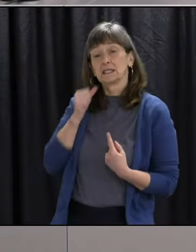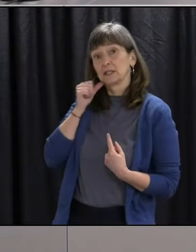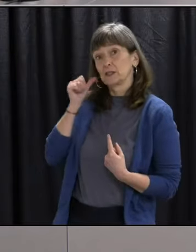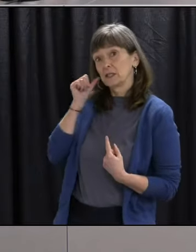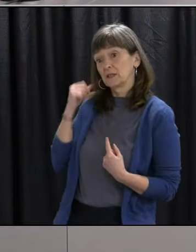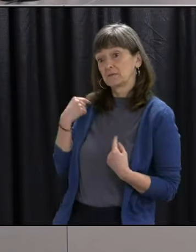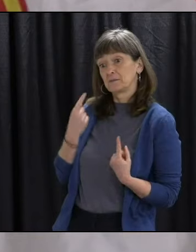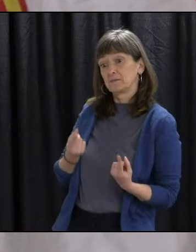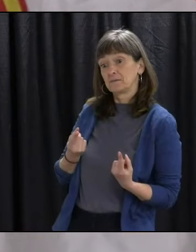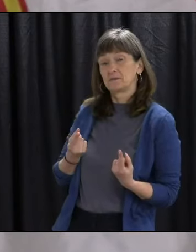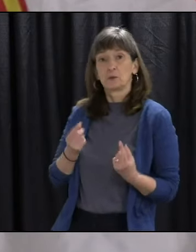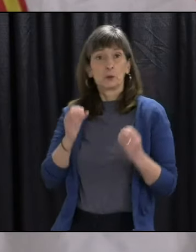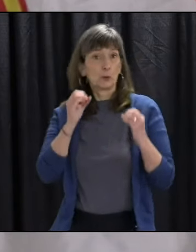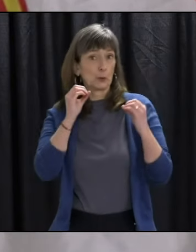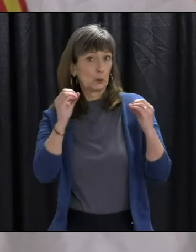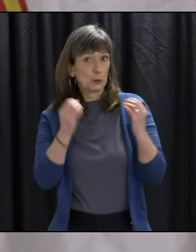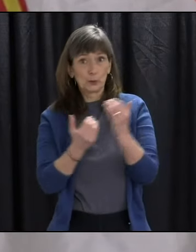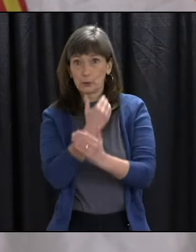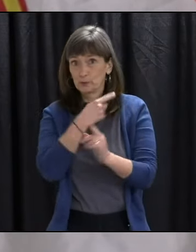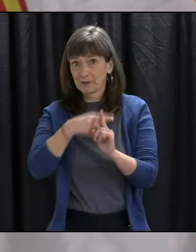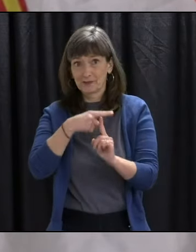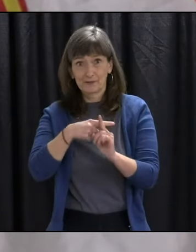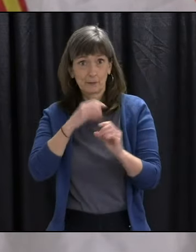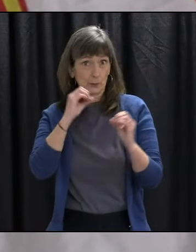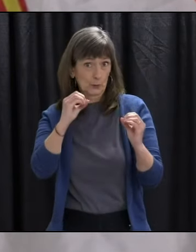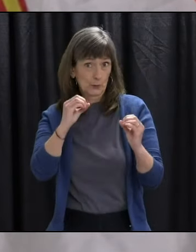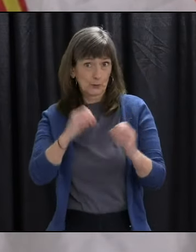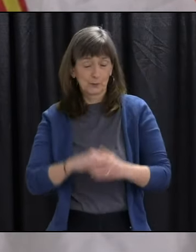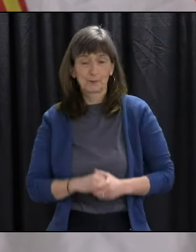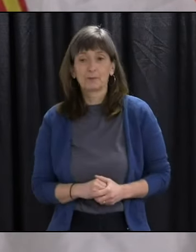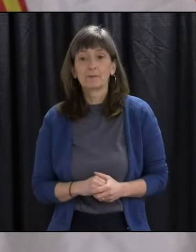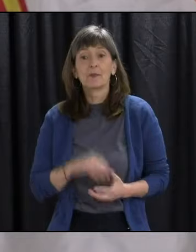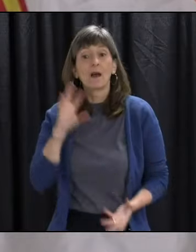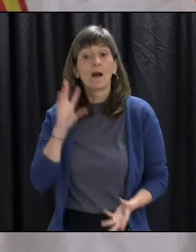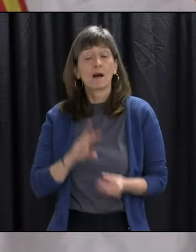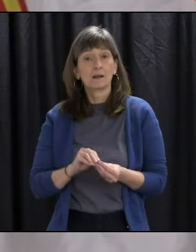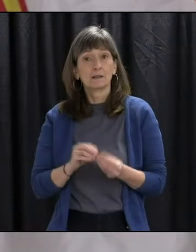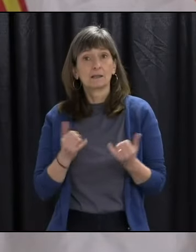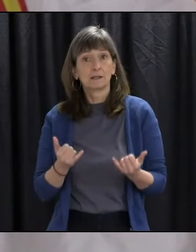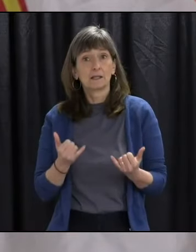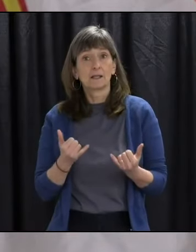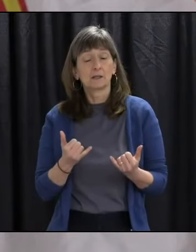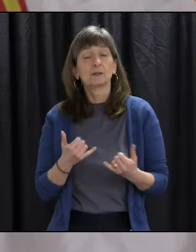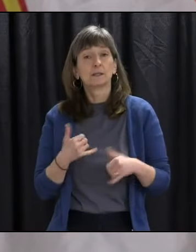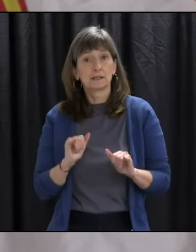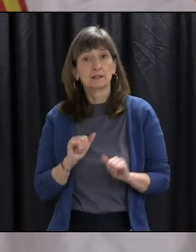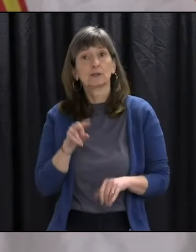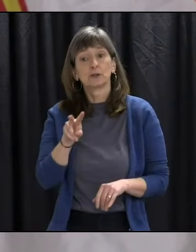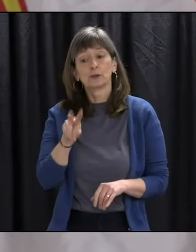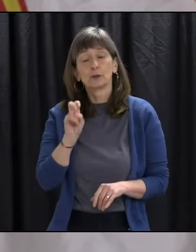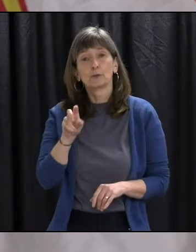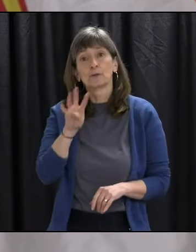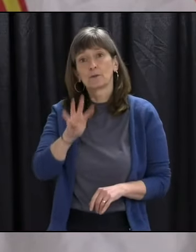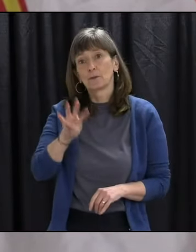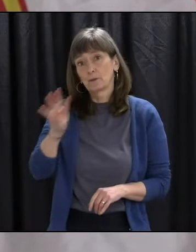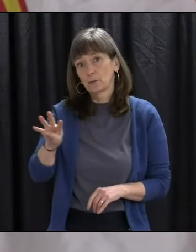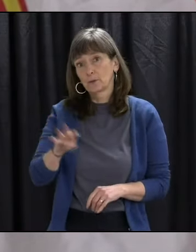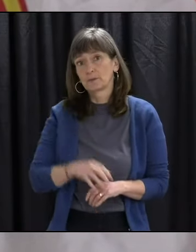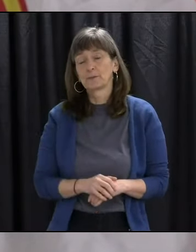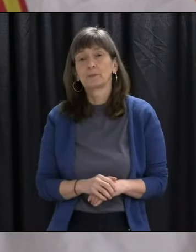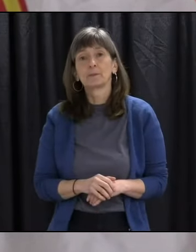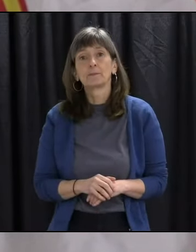yesterday, we have no new positive cases in the province. The total number of cases in the province right now is